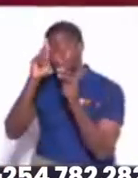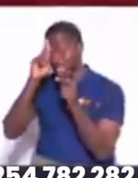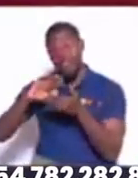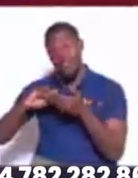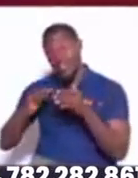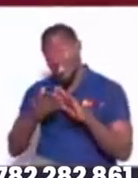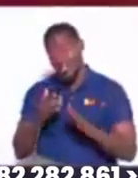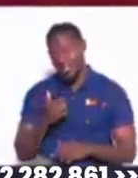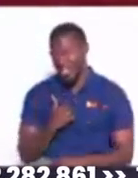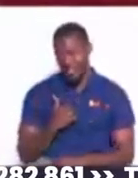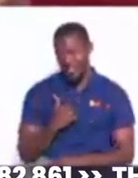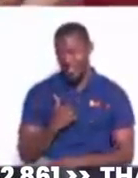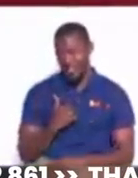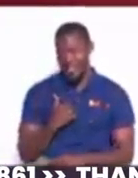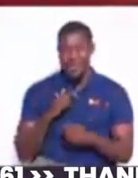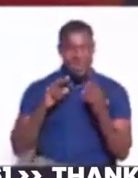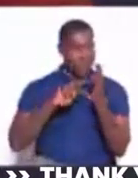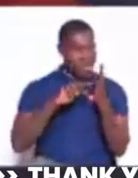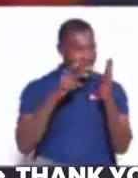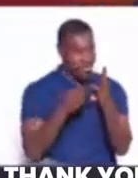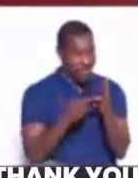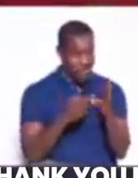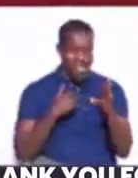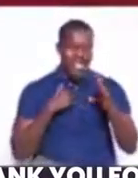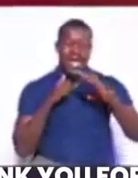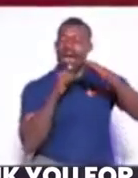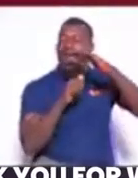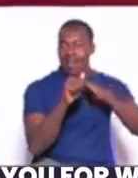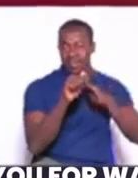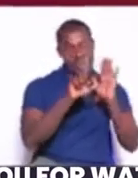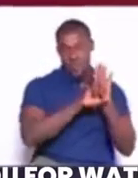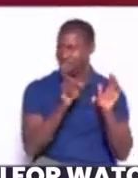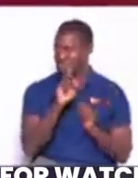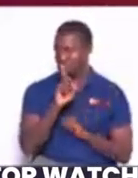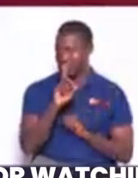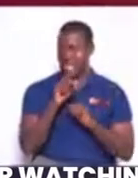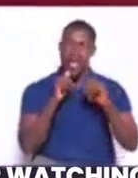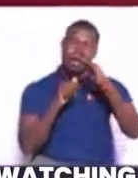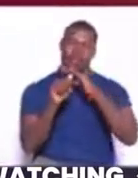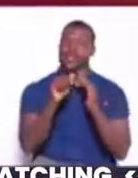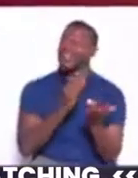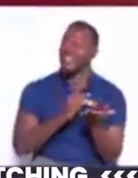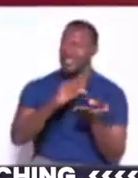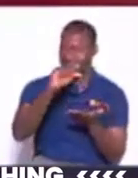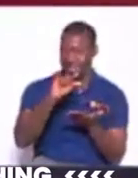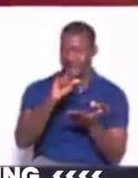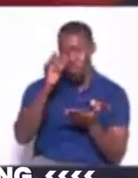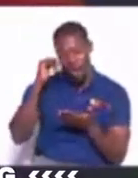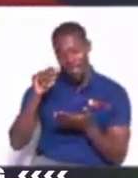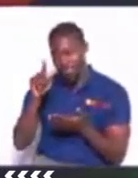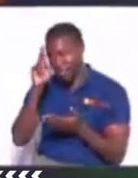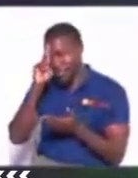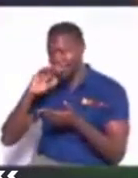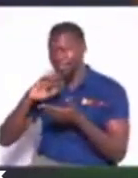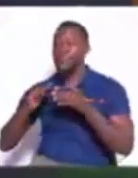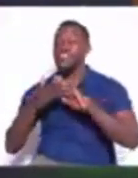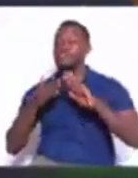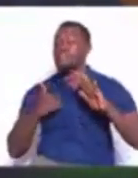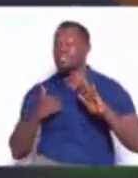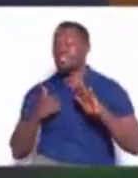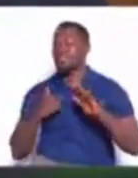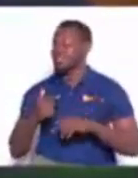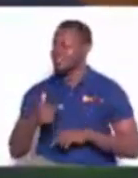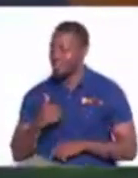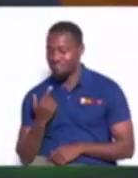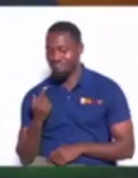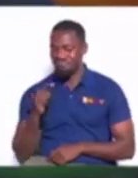No. So I was not under the law now, but I was under grace, right? So when I was under grace, I got in my car, I started